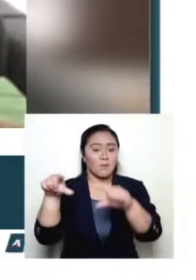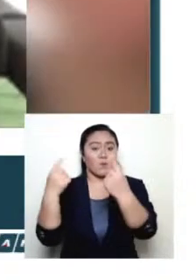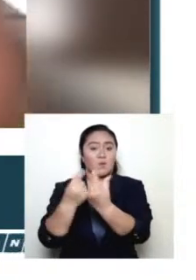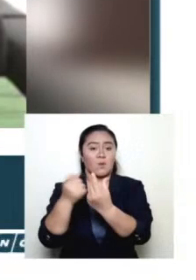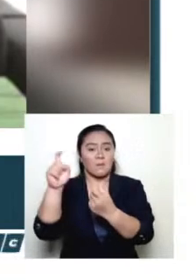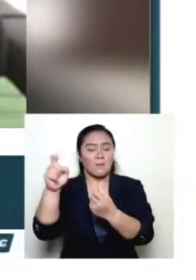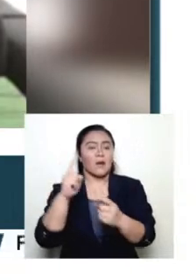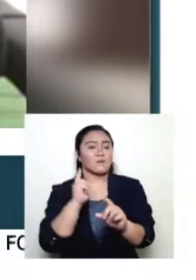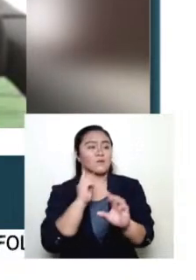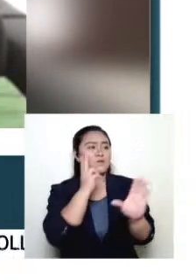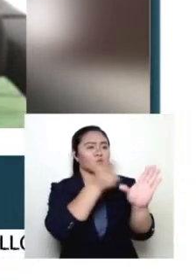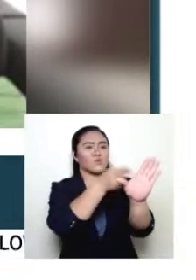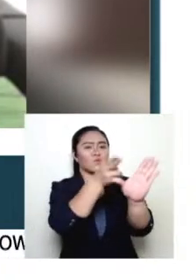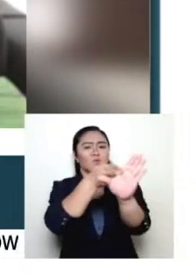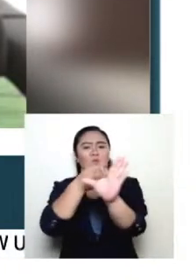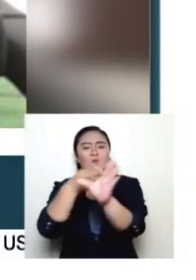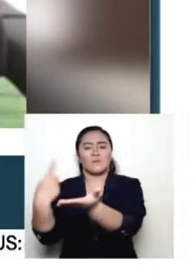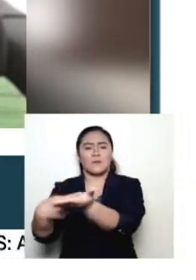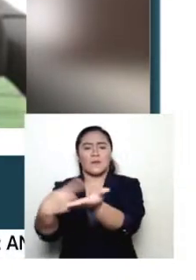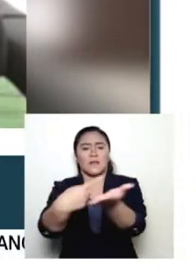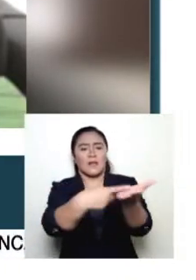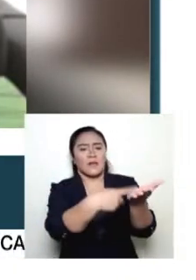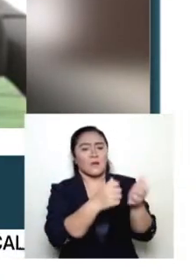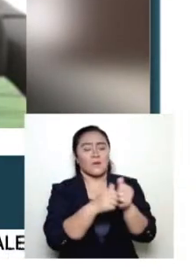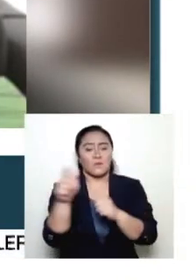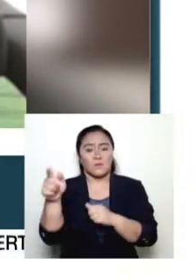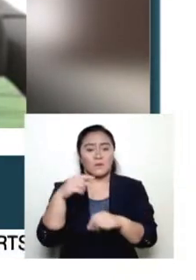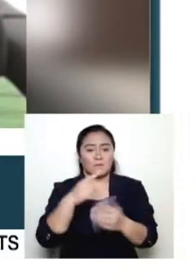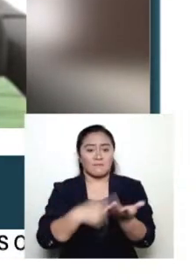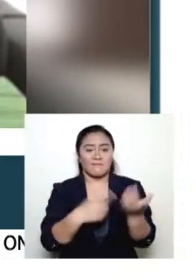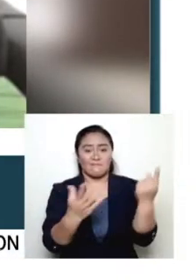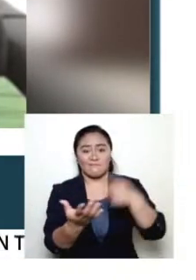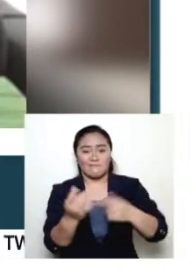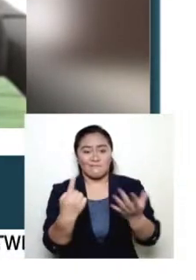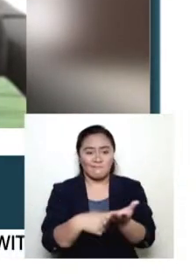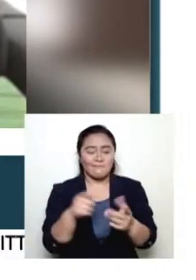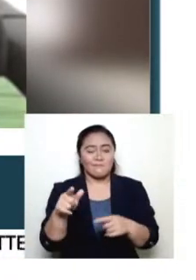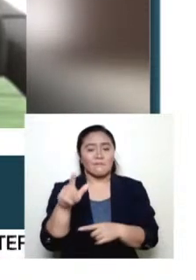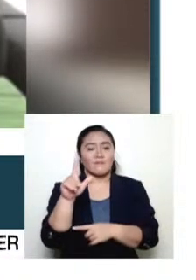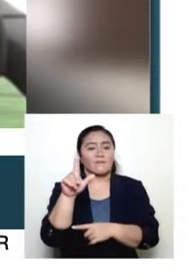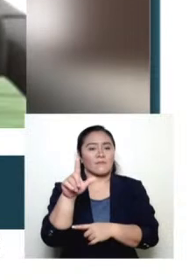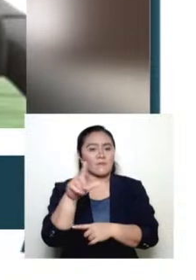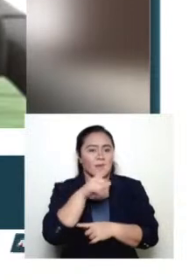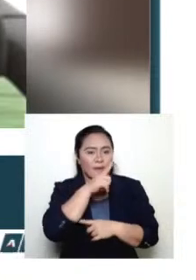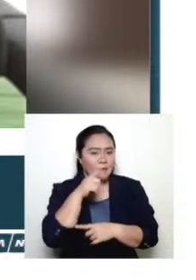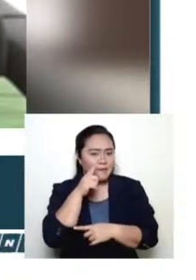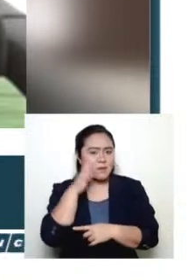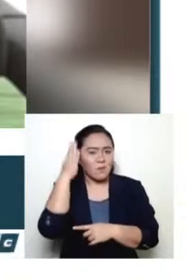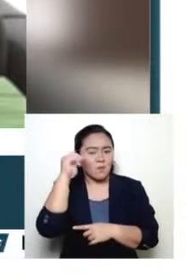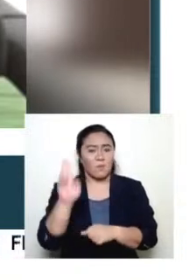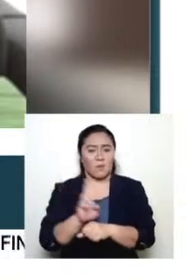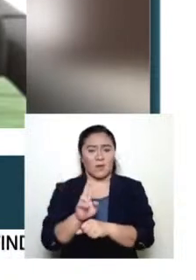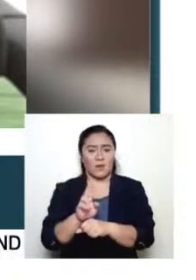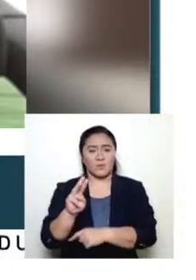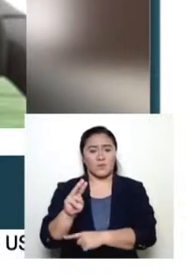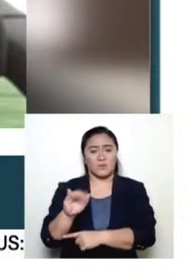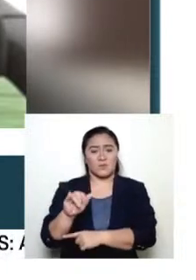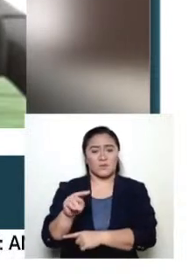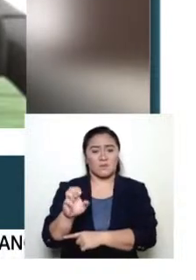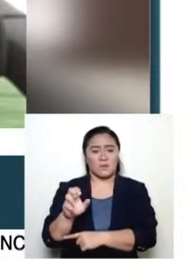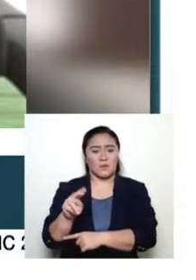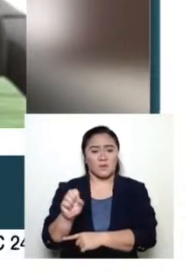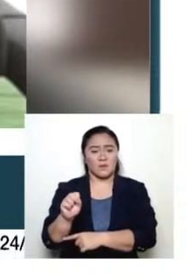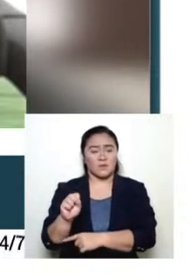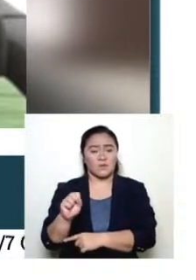debate with Vice President Lenny Robredo, rather than order his minions to attack the Vice President. Eh siya, pag presidente ka,